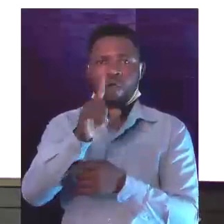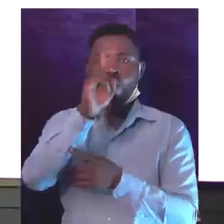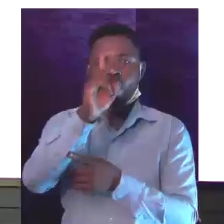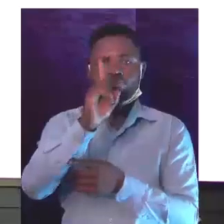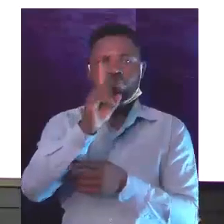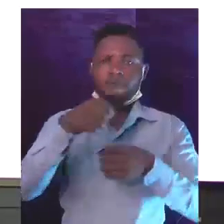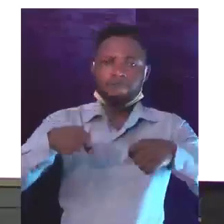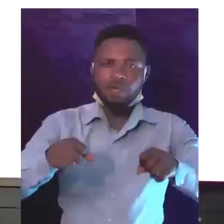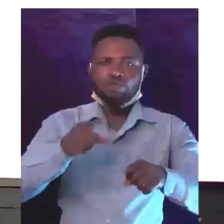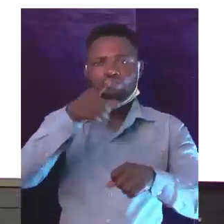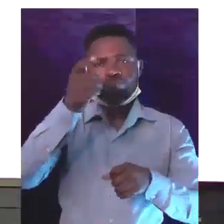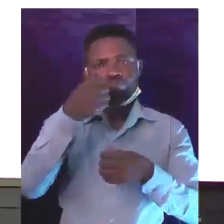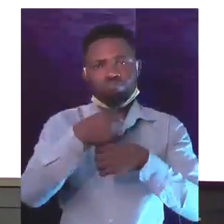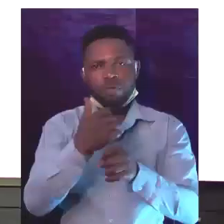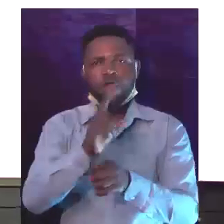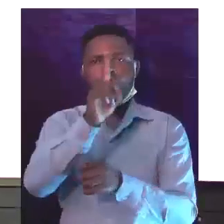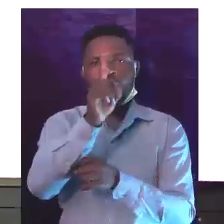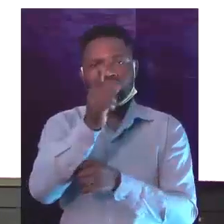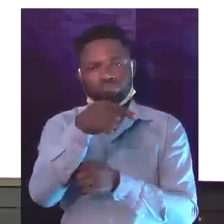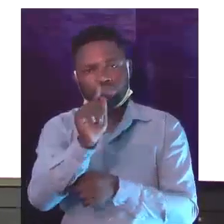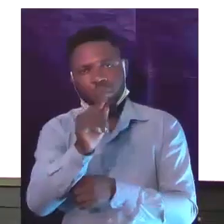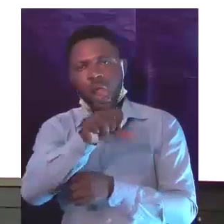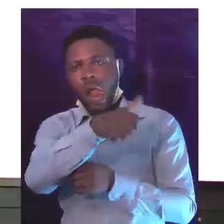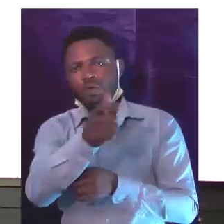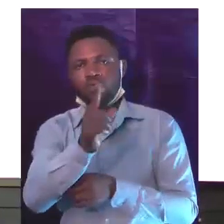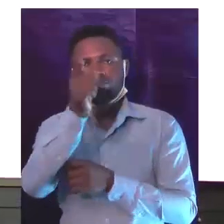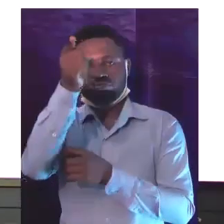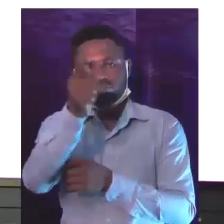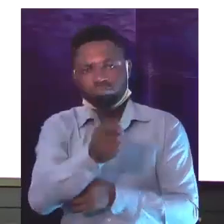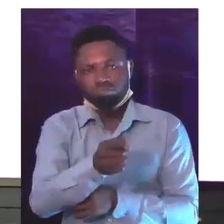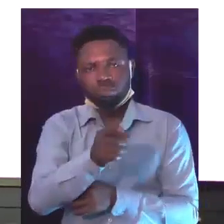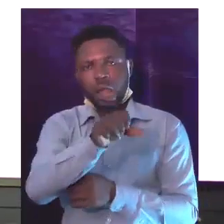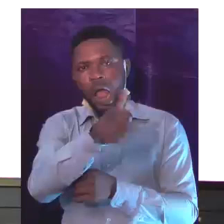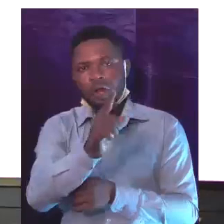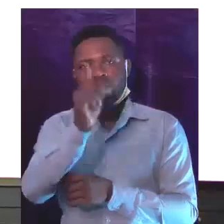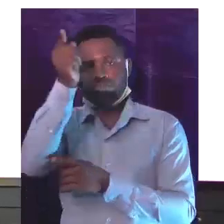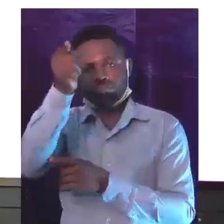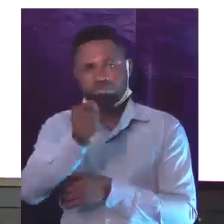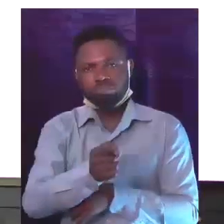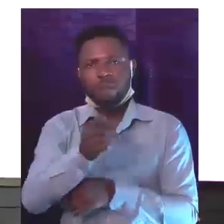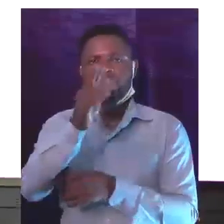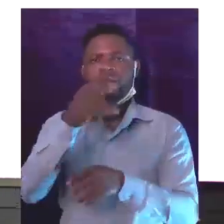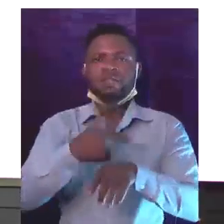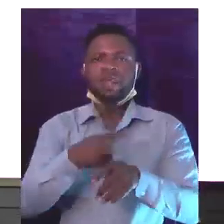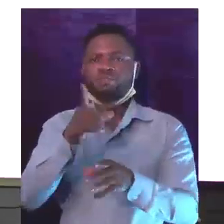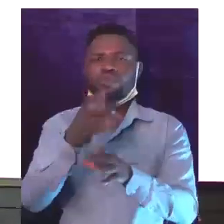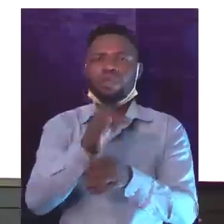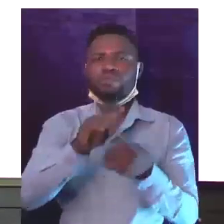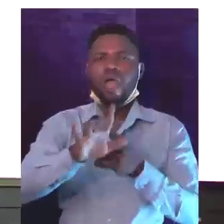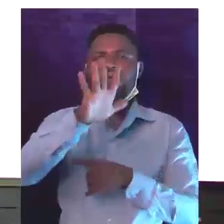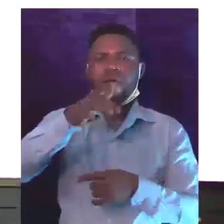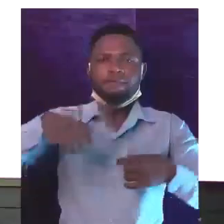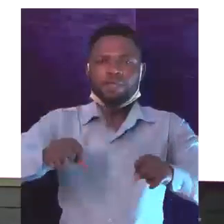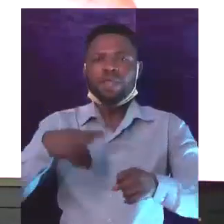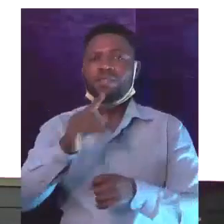of bicycle that you see, you make one mark. Another item of bicycle, you make another mark. Another item of bicycle. By the time you get to 5 bicycle,